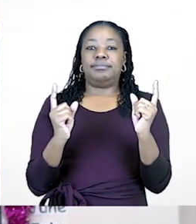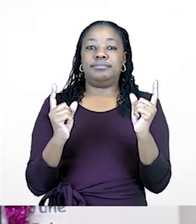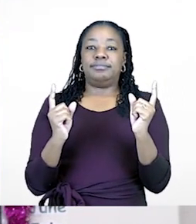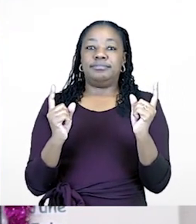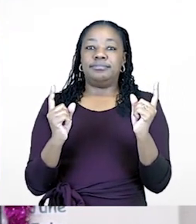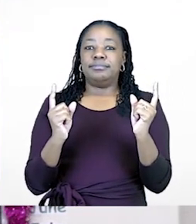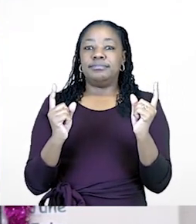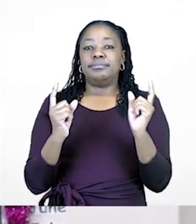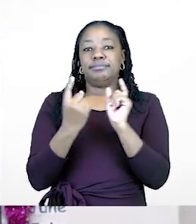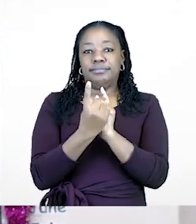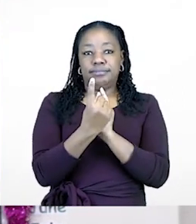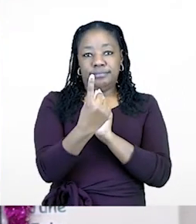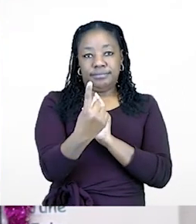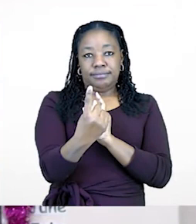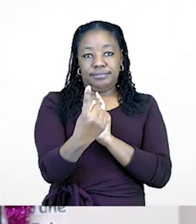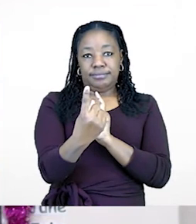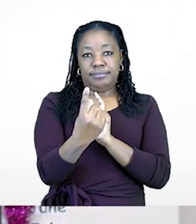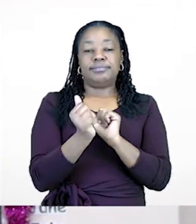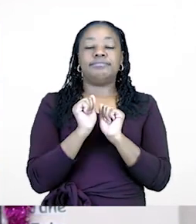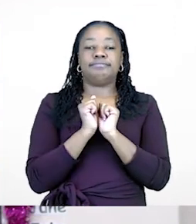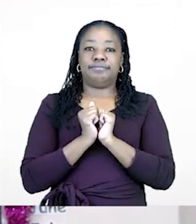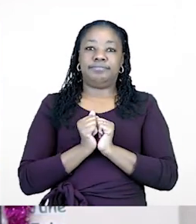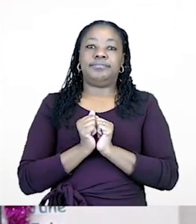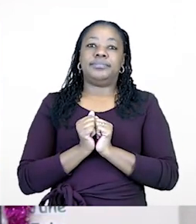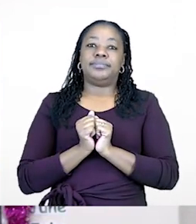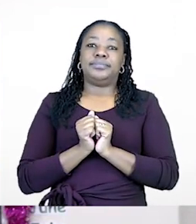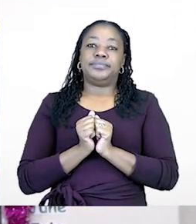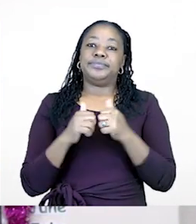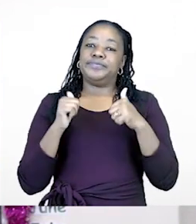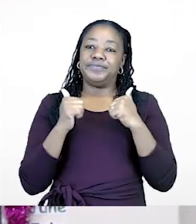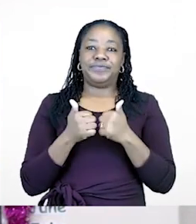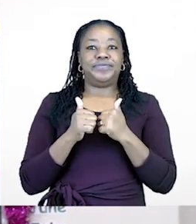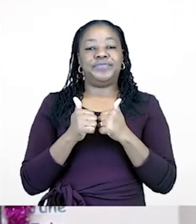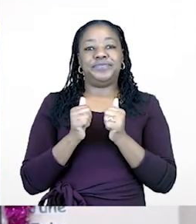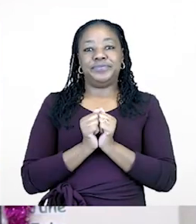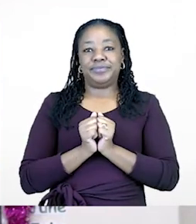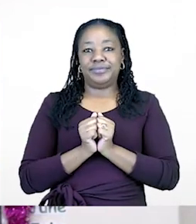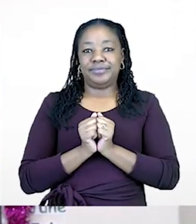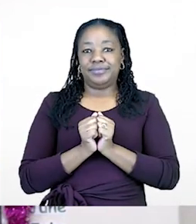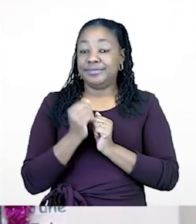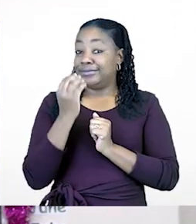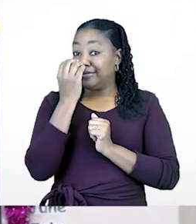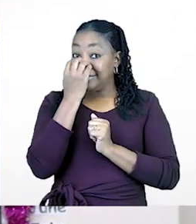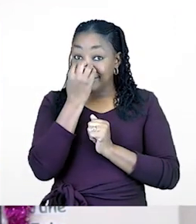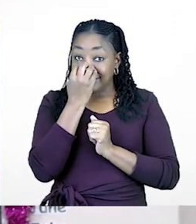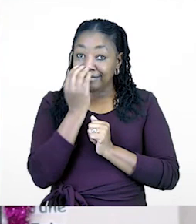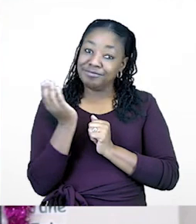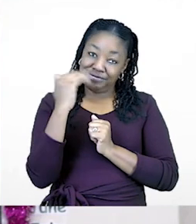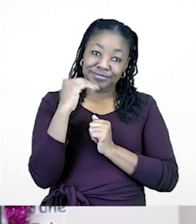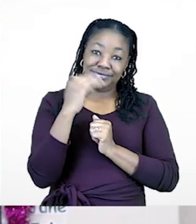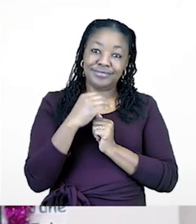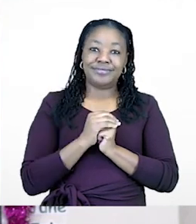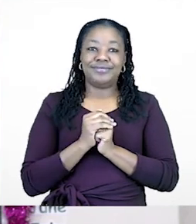hands beside you and in front of you. Well done. Zoe, can you come out please to play